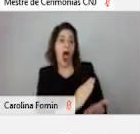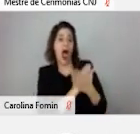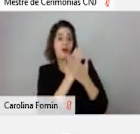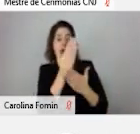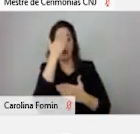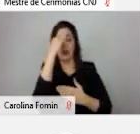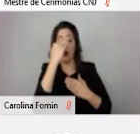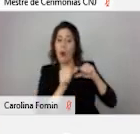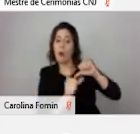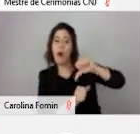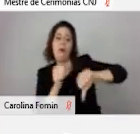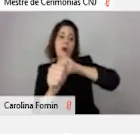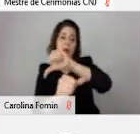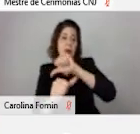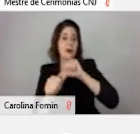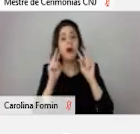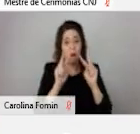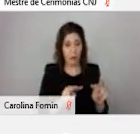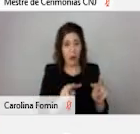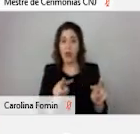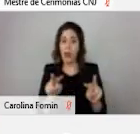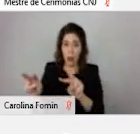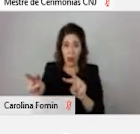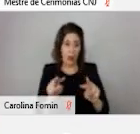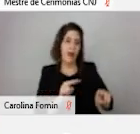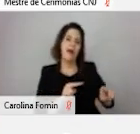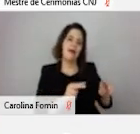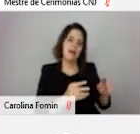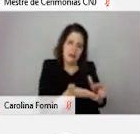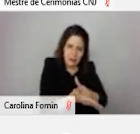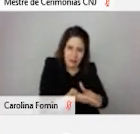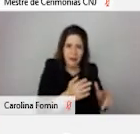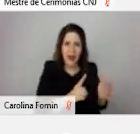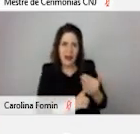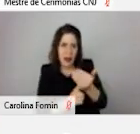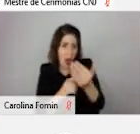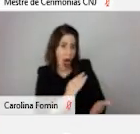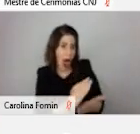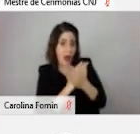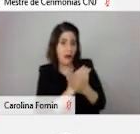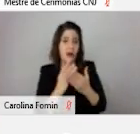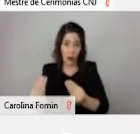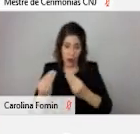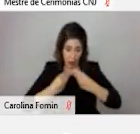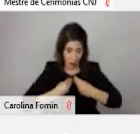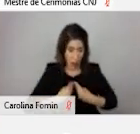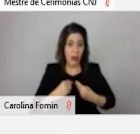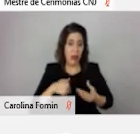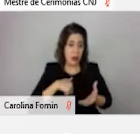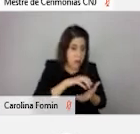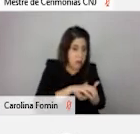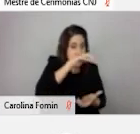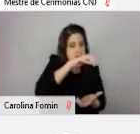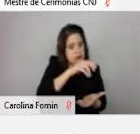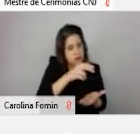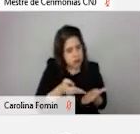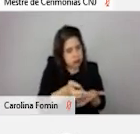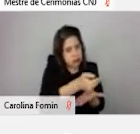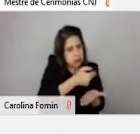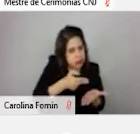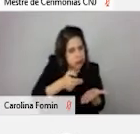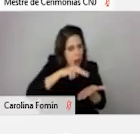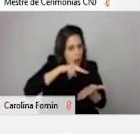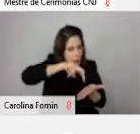devices, the right data is shared from the sensor back to a central repository where it is analyzed. It's a revolutionary step forward